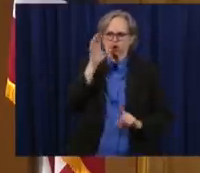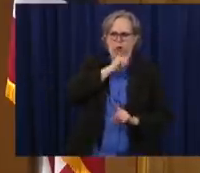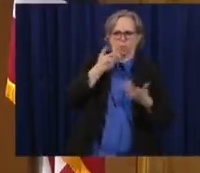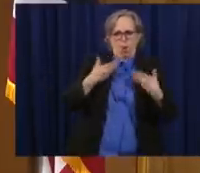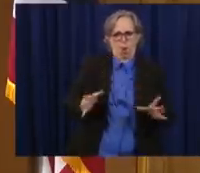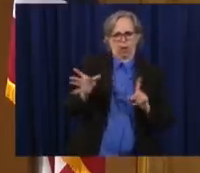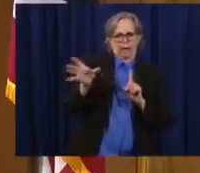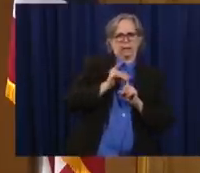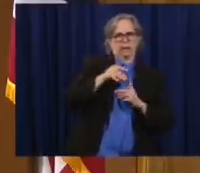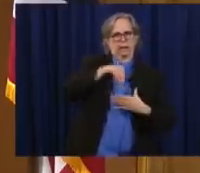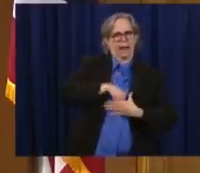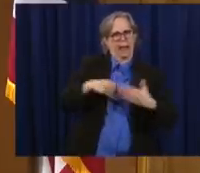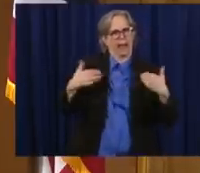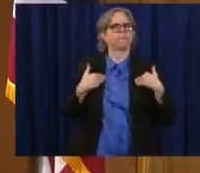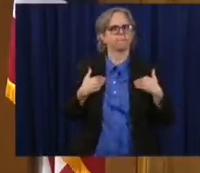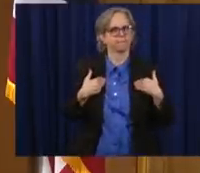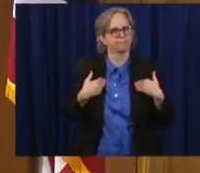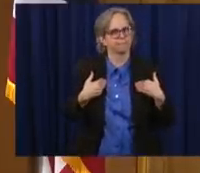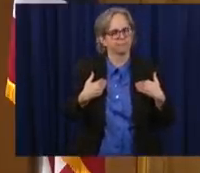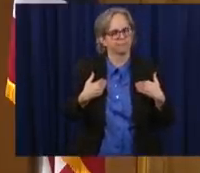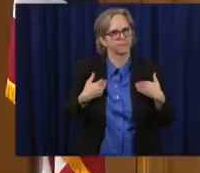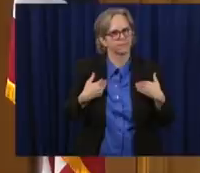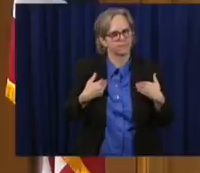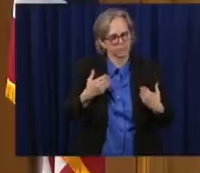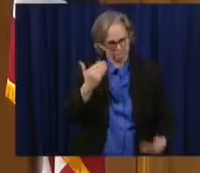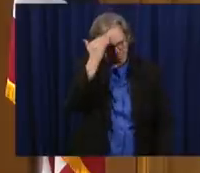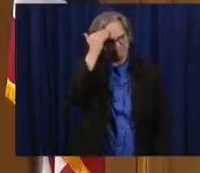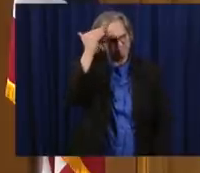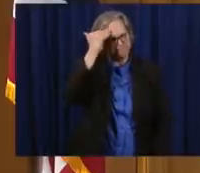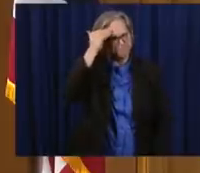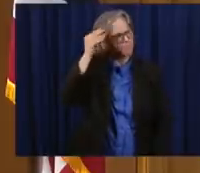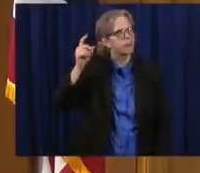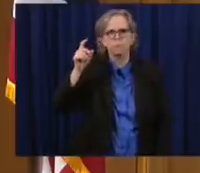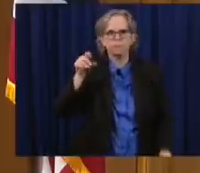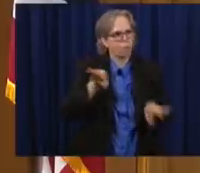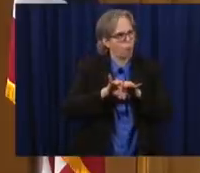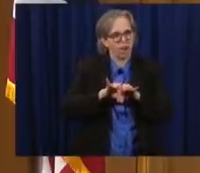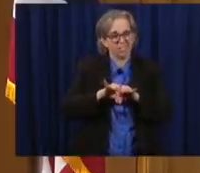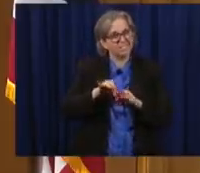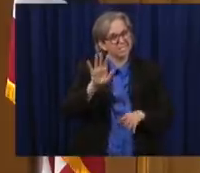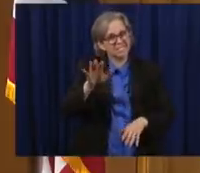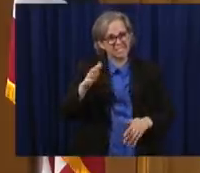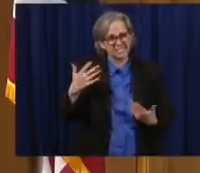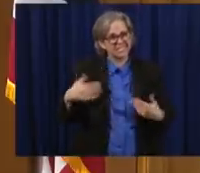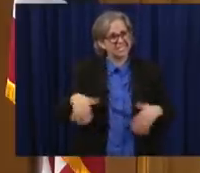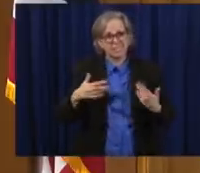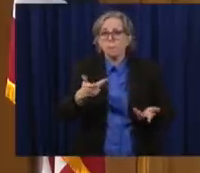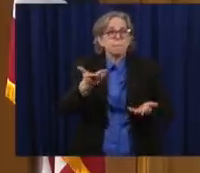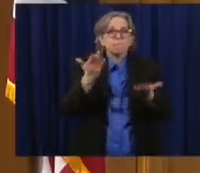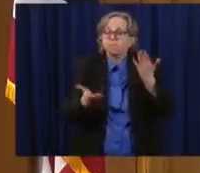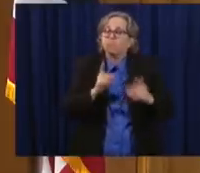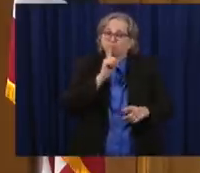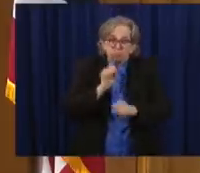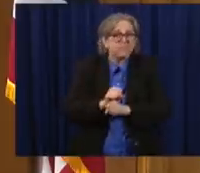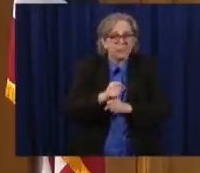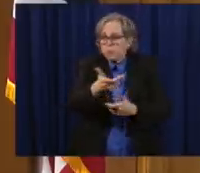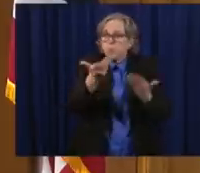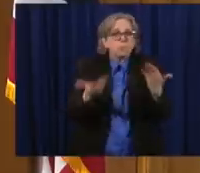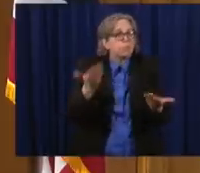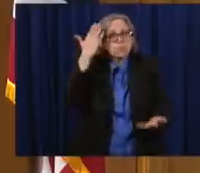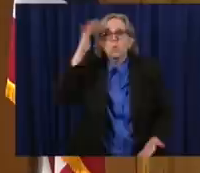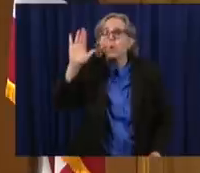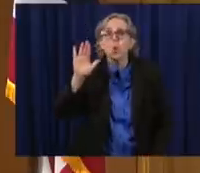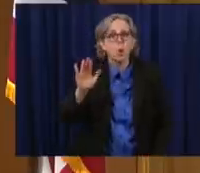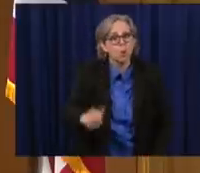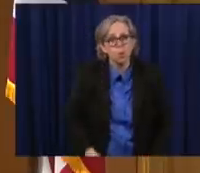fact positive, because many, many times they will not know that. In some cases, it would appear